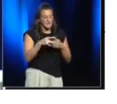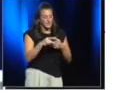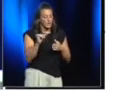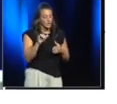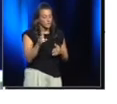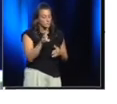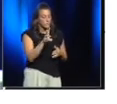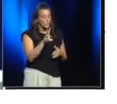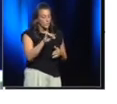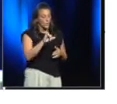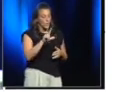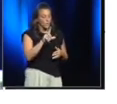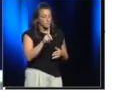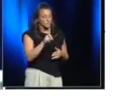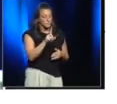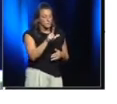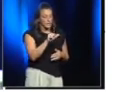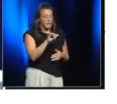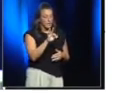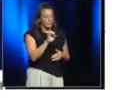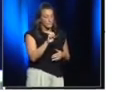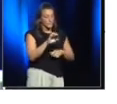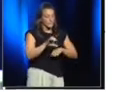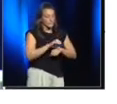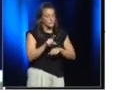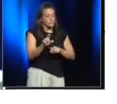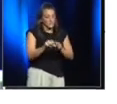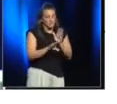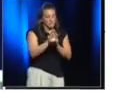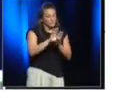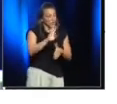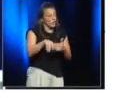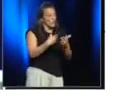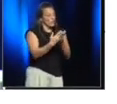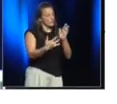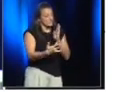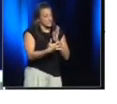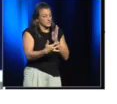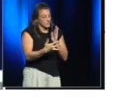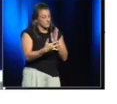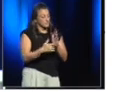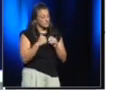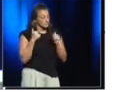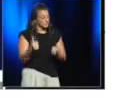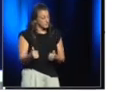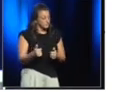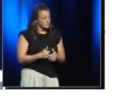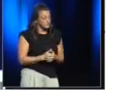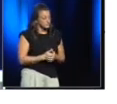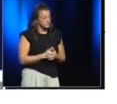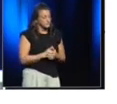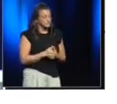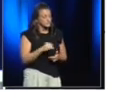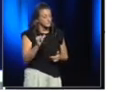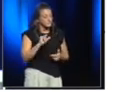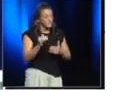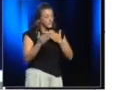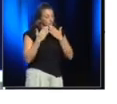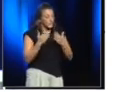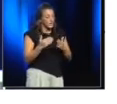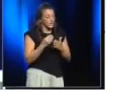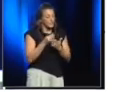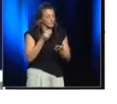who made the technology that underpin pretty much everything that we've been doing. There's the